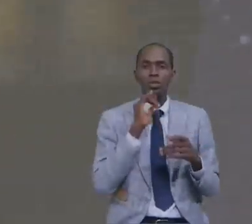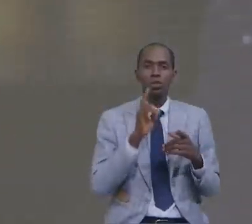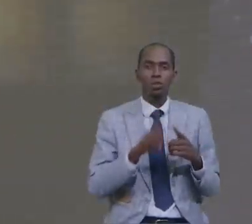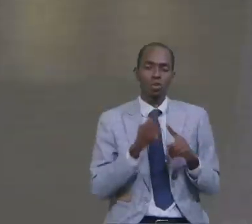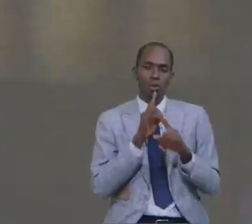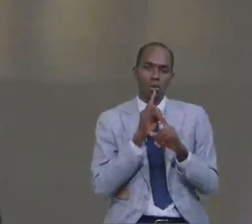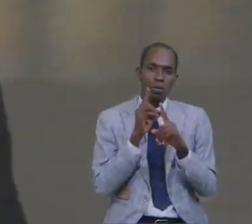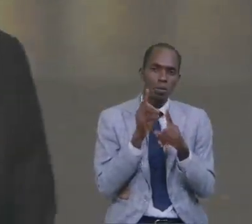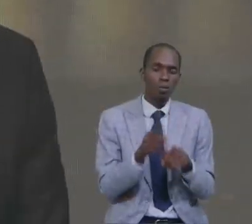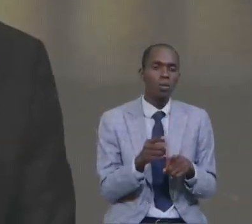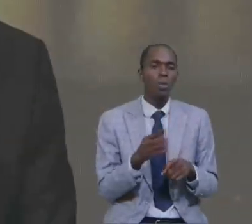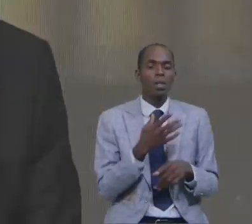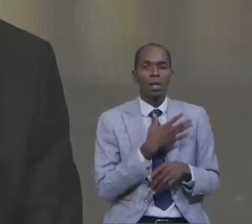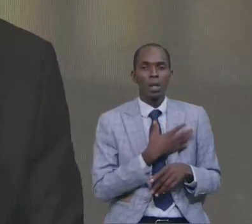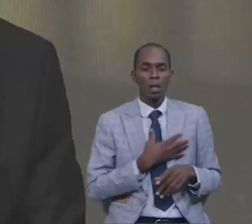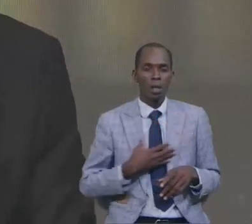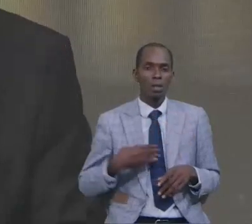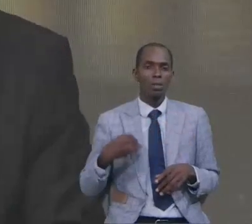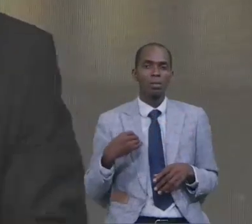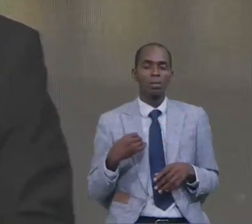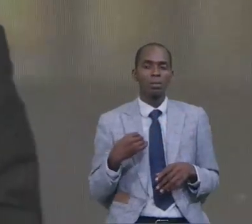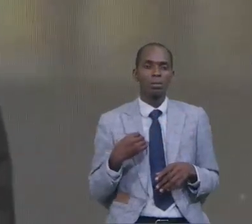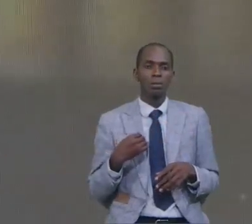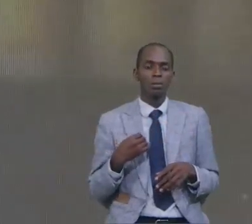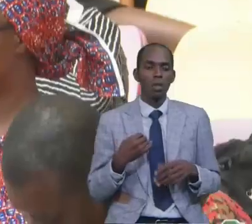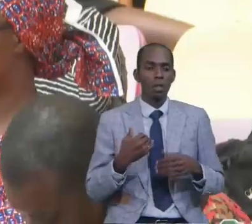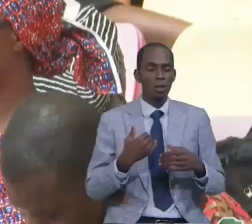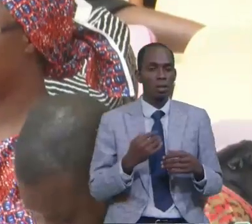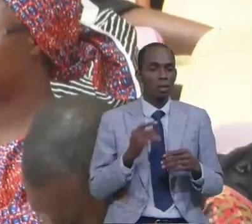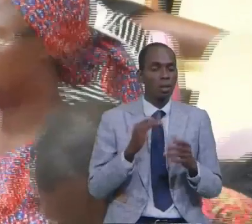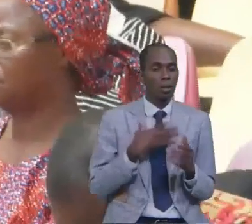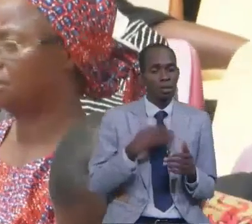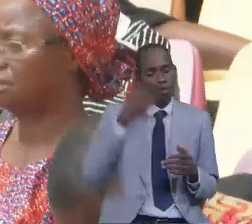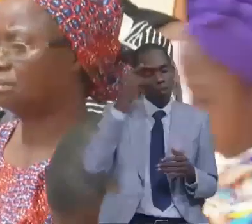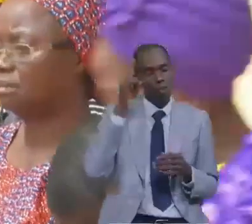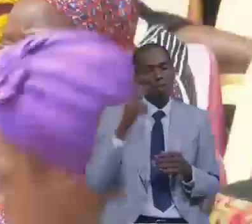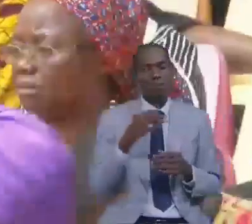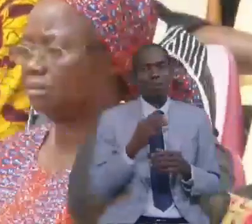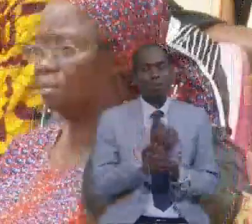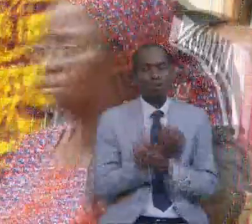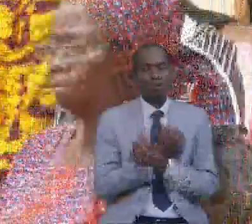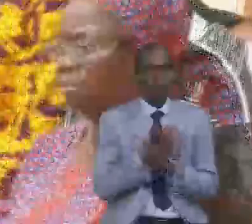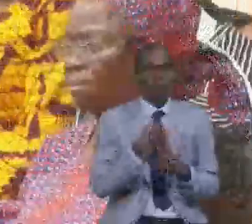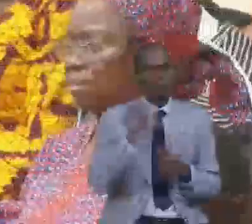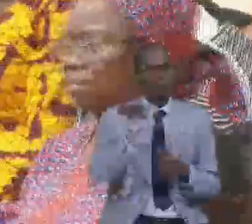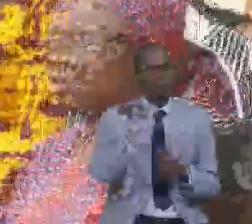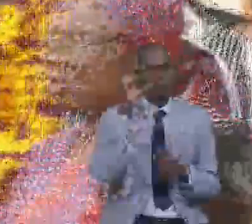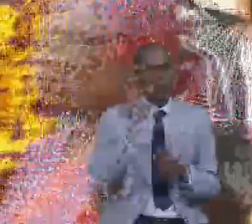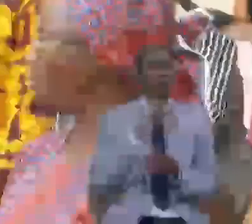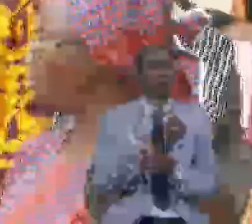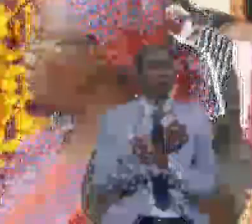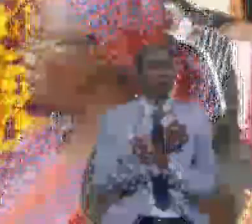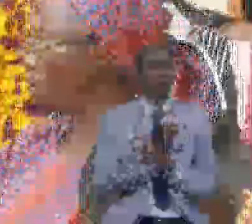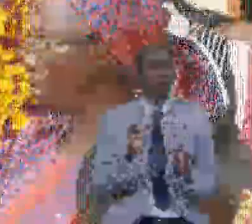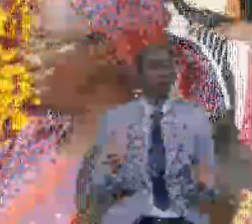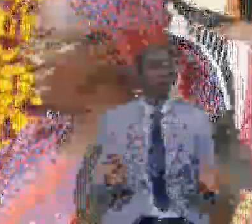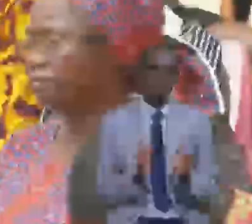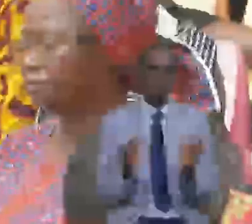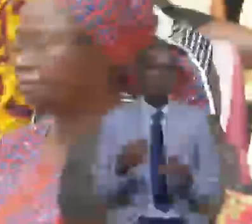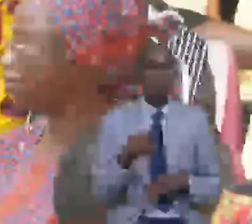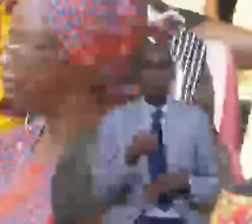me. That is service. As we talk about service, what